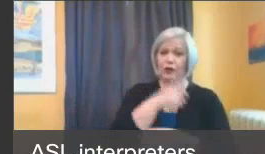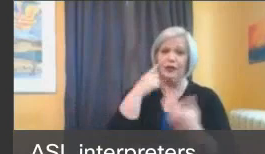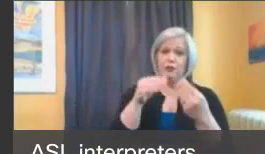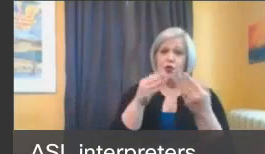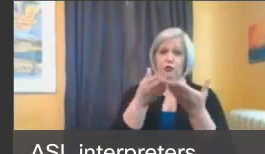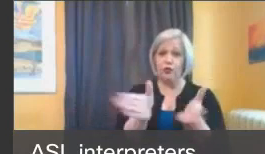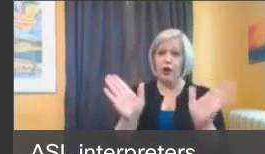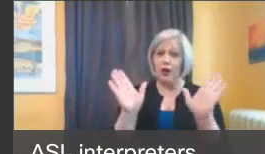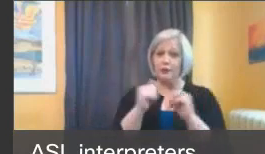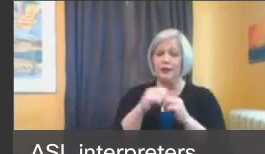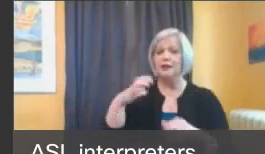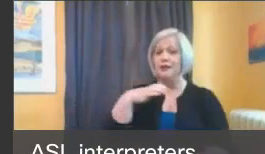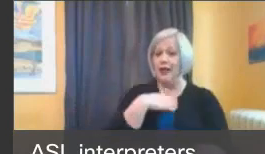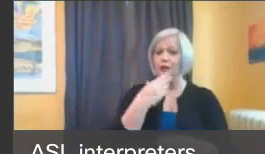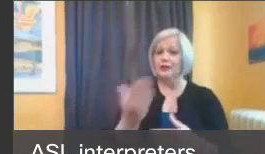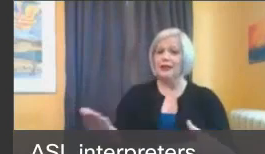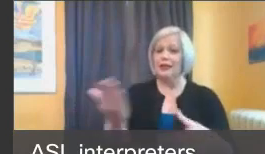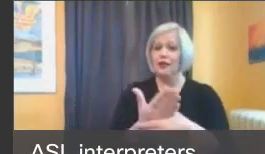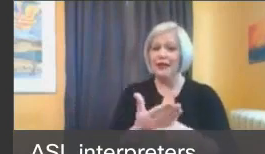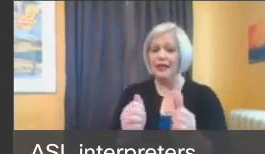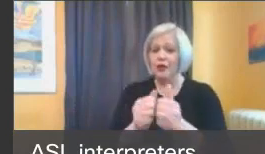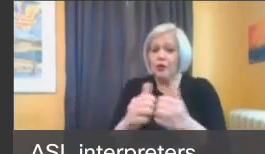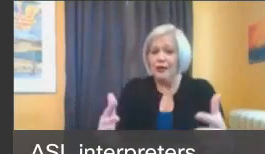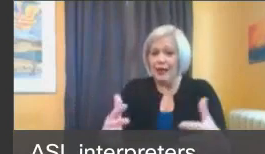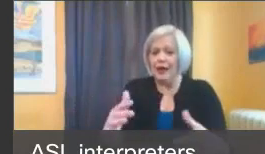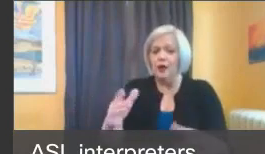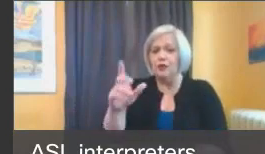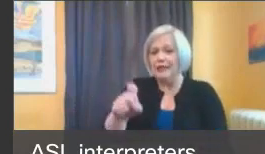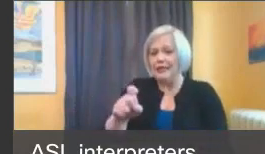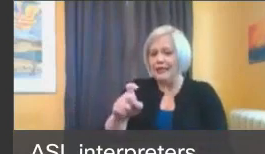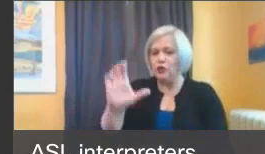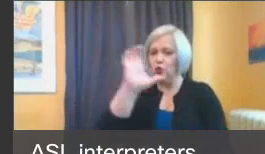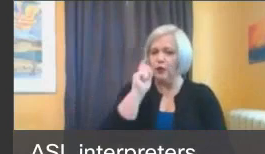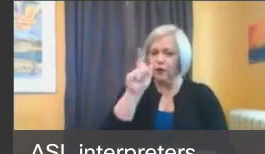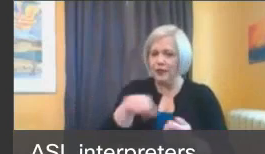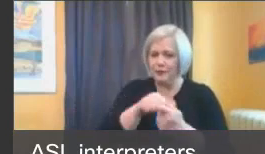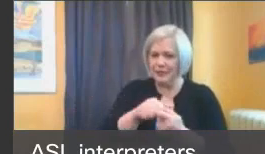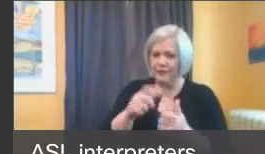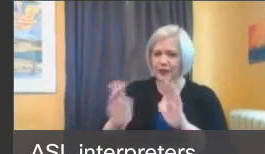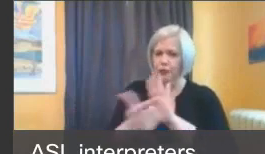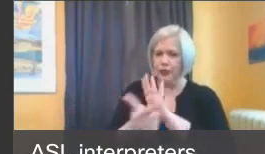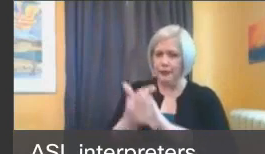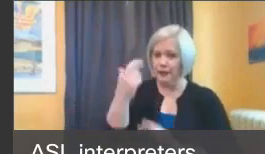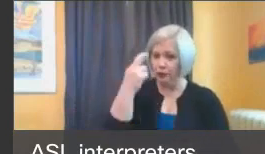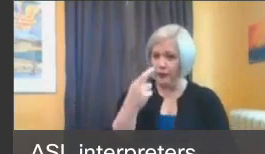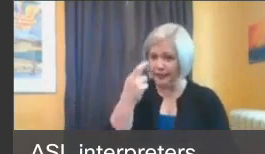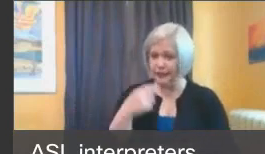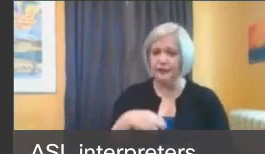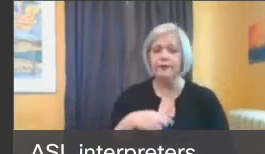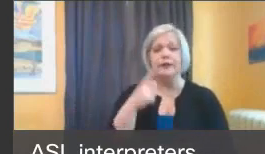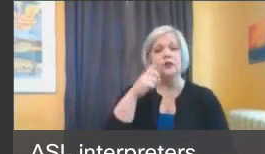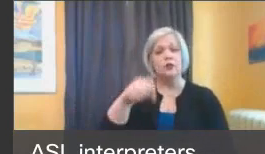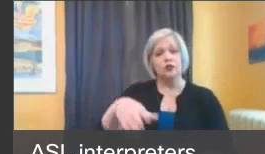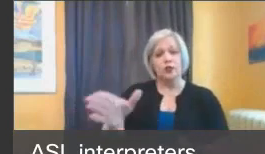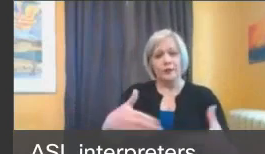because Congress can intervene without necessarily having to look for some prohibited reason. So, for example, with respect to drop